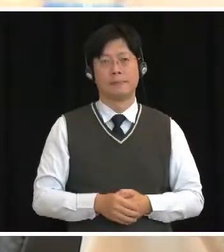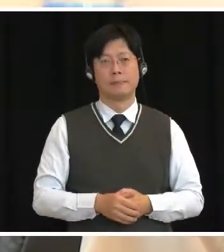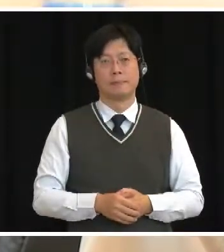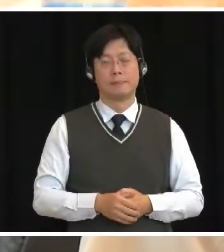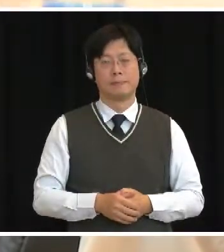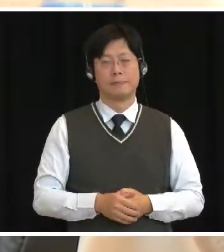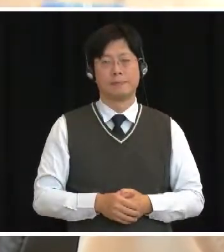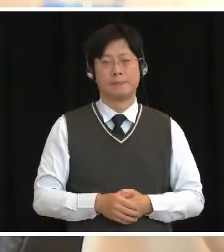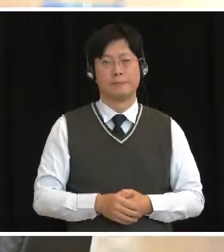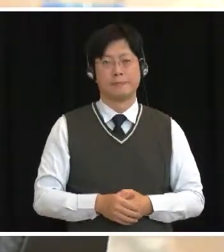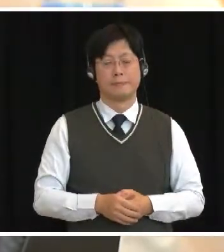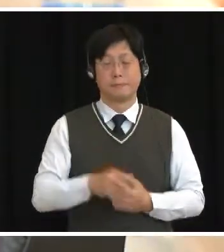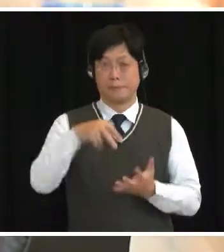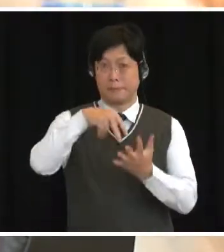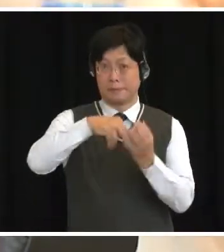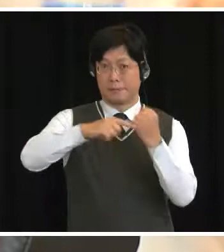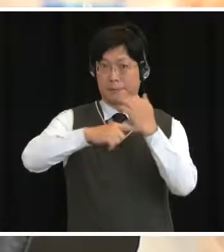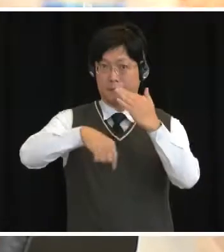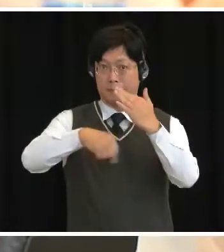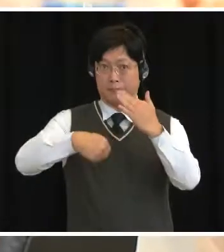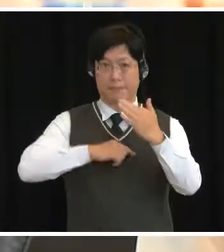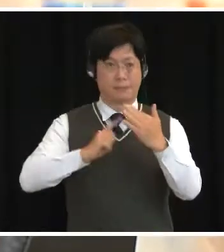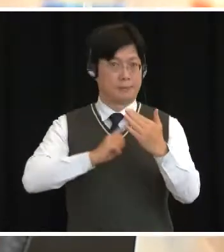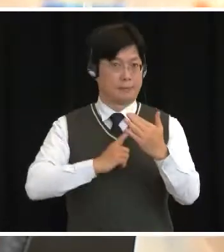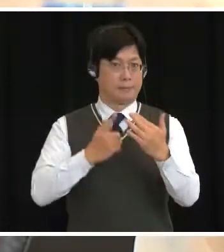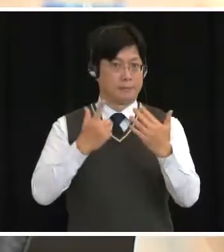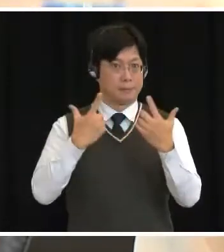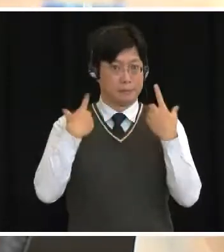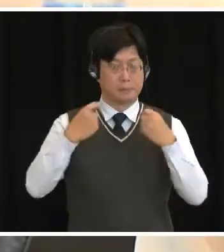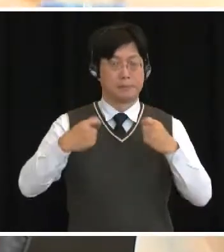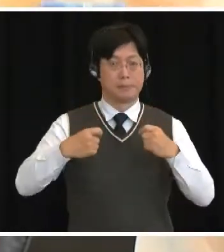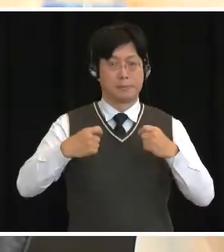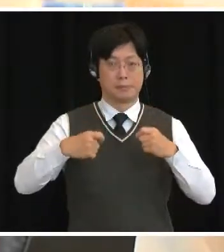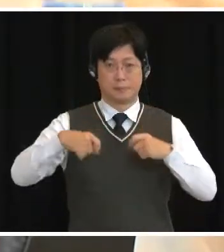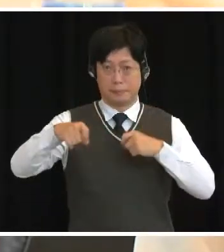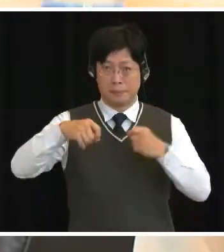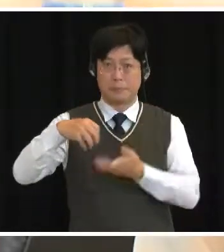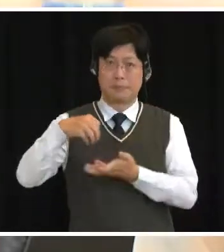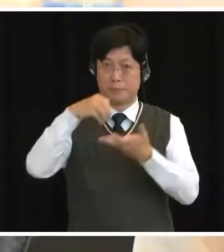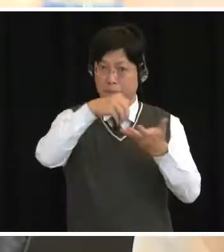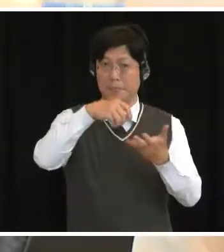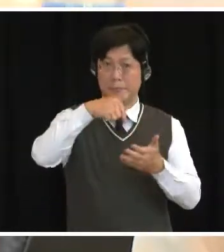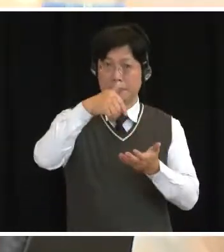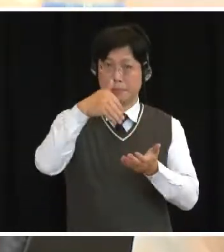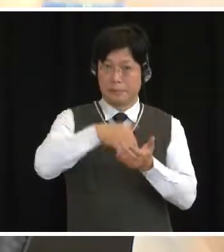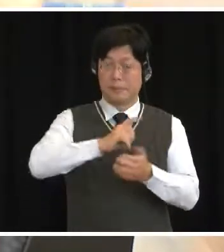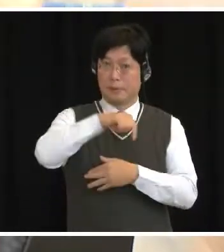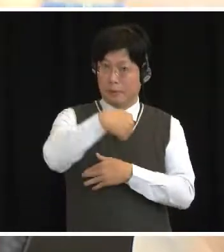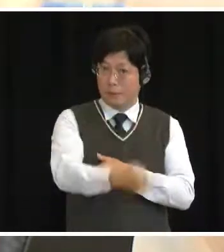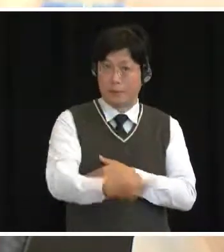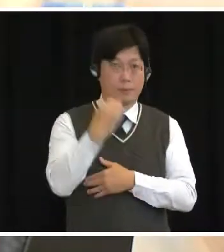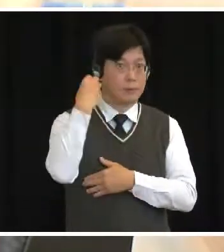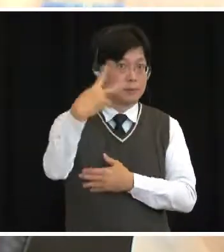session, the amendment did not get reviewed and passed.